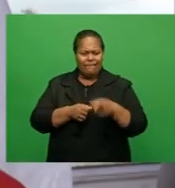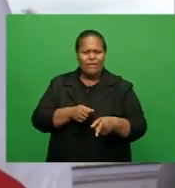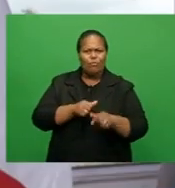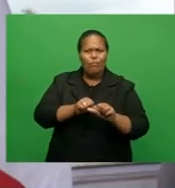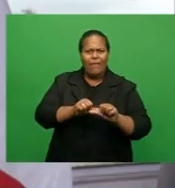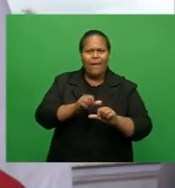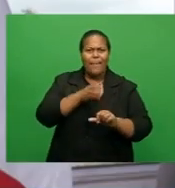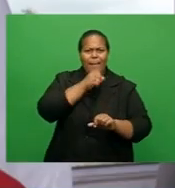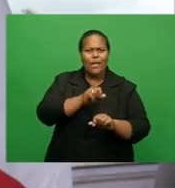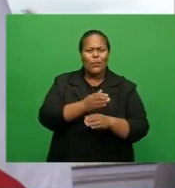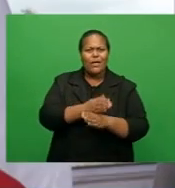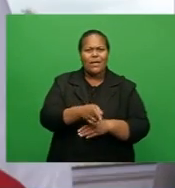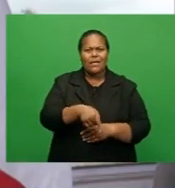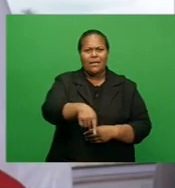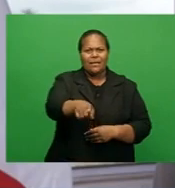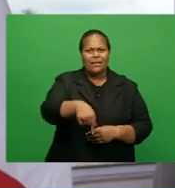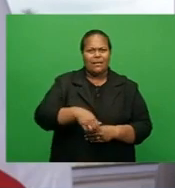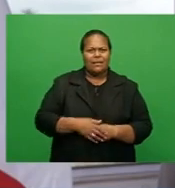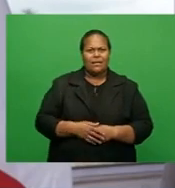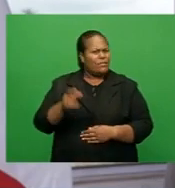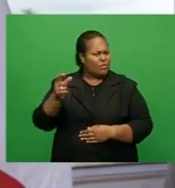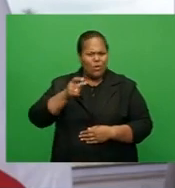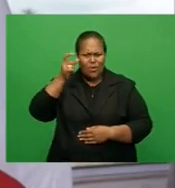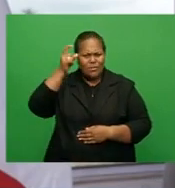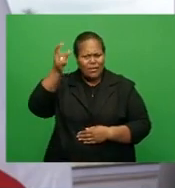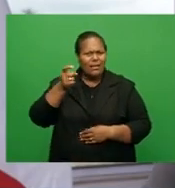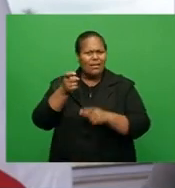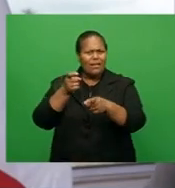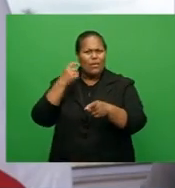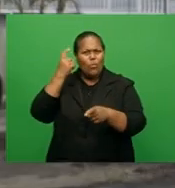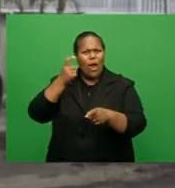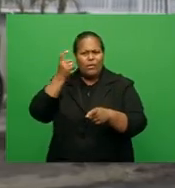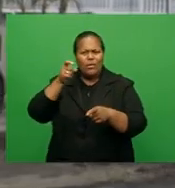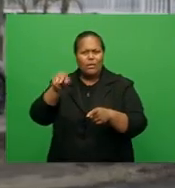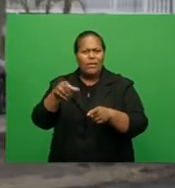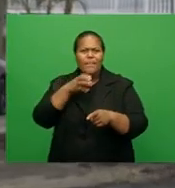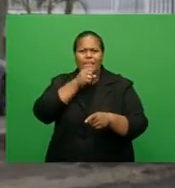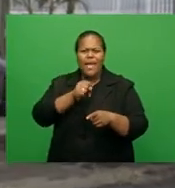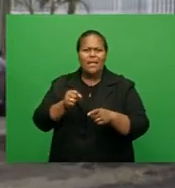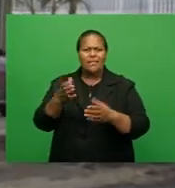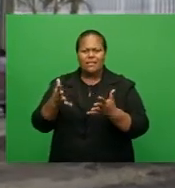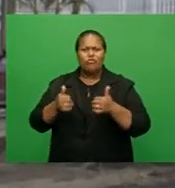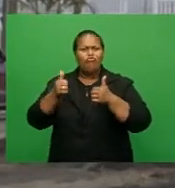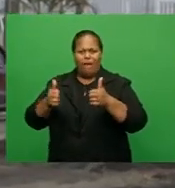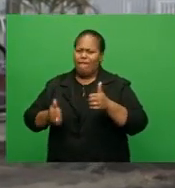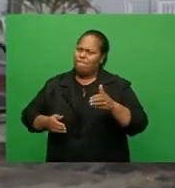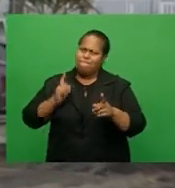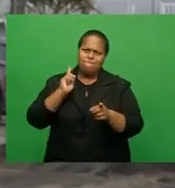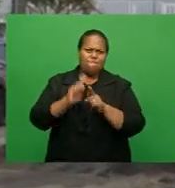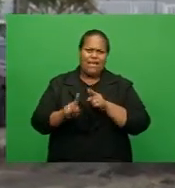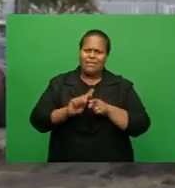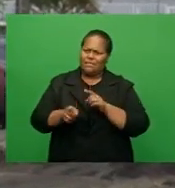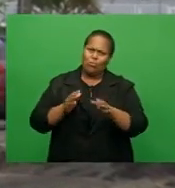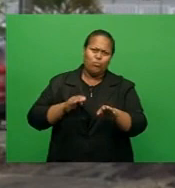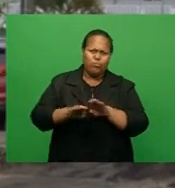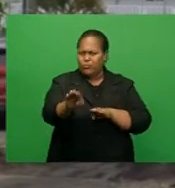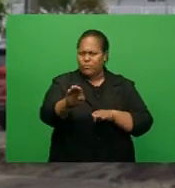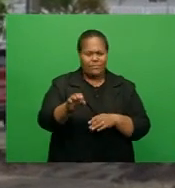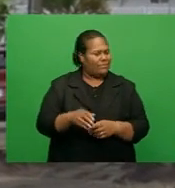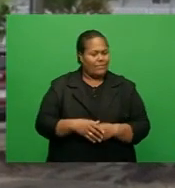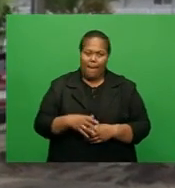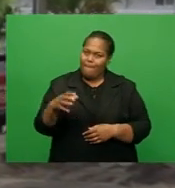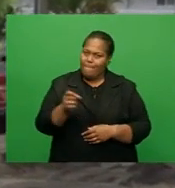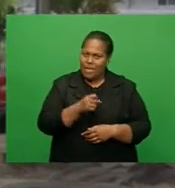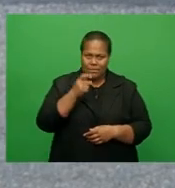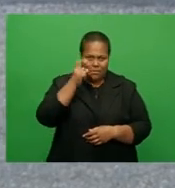The concern with the motorists driving very fast where there was work being done. So I think it's very important that people take cognizance